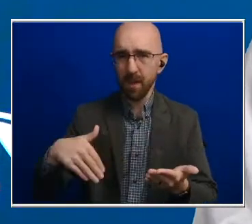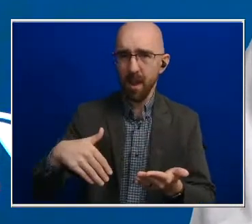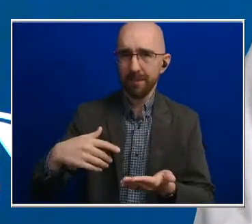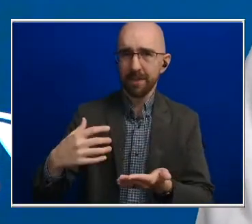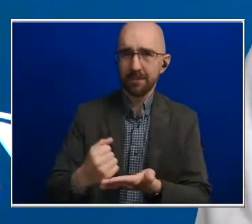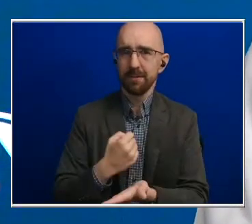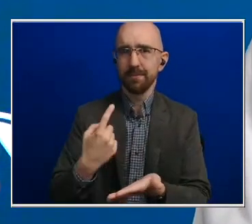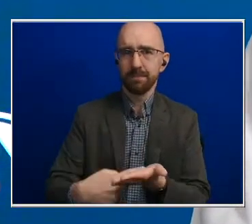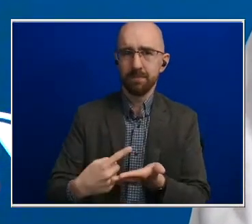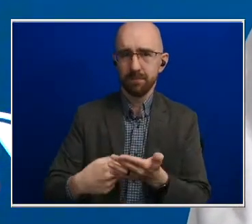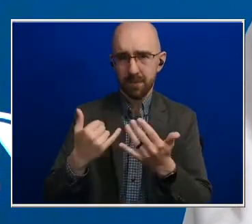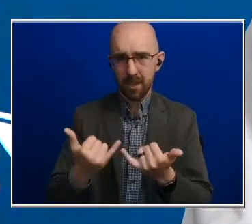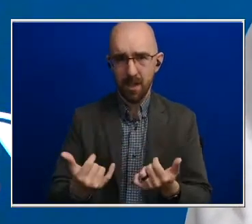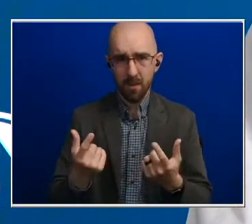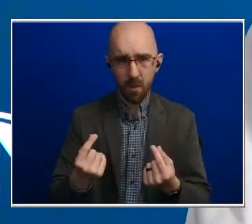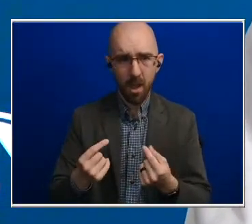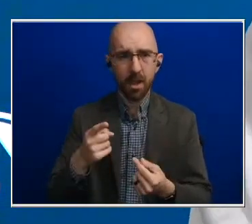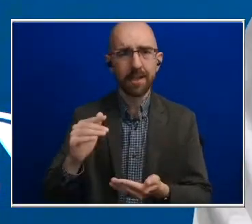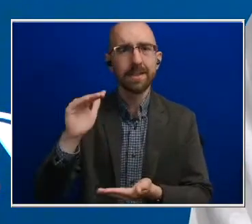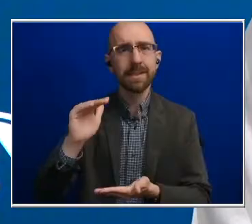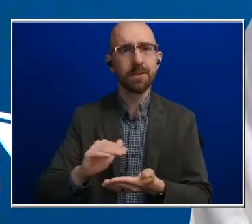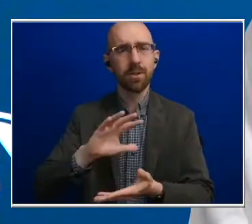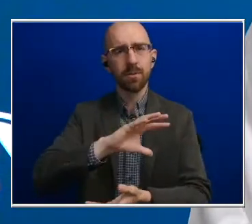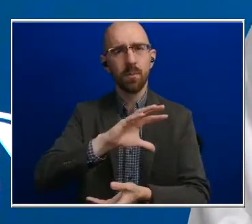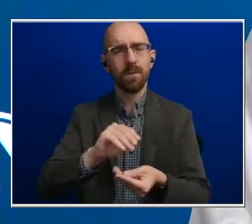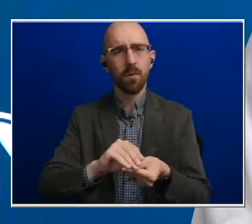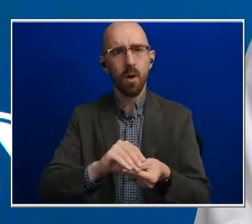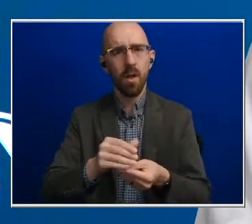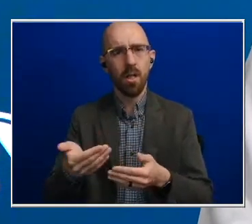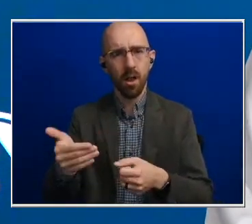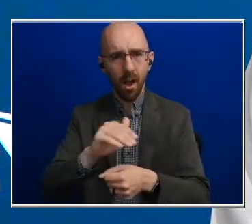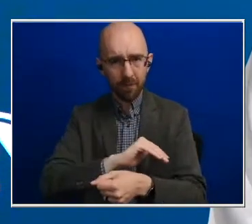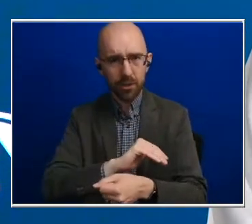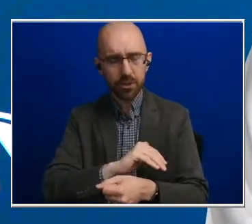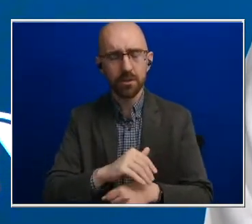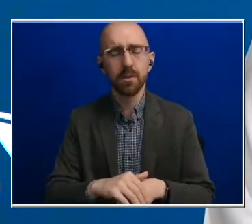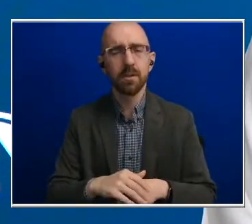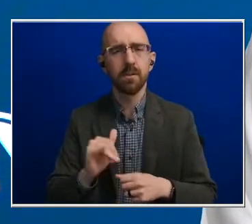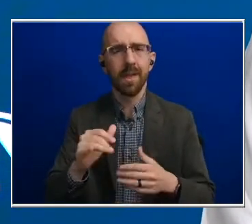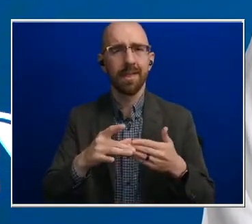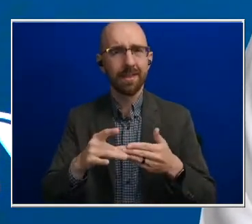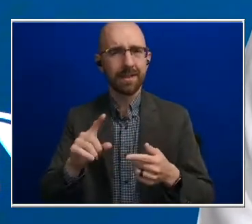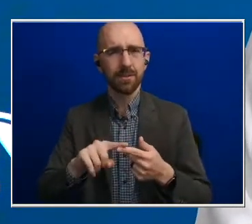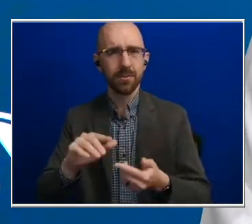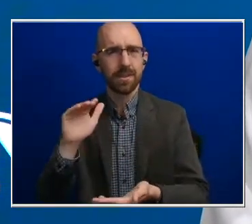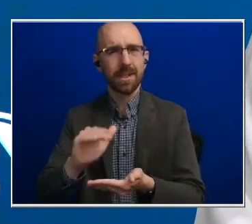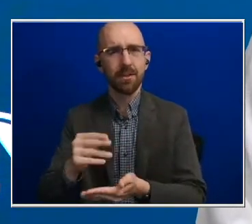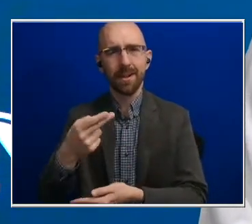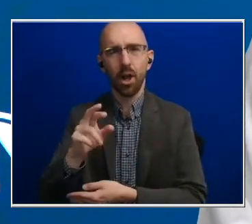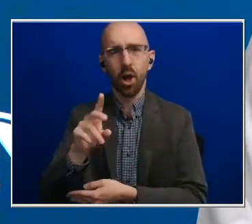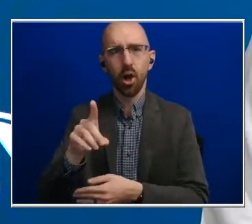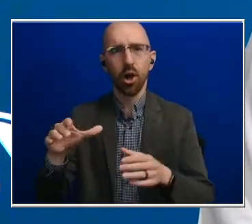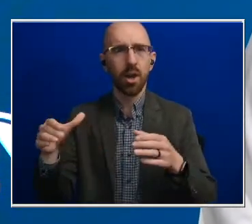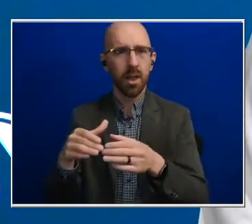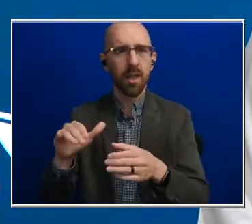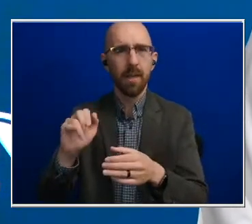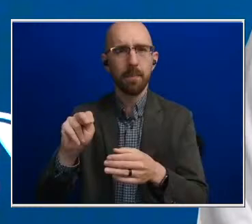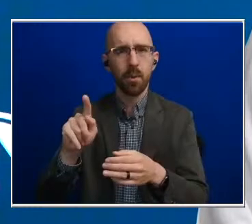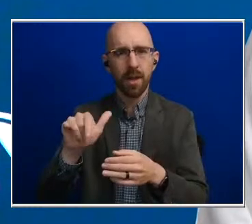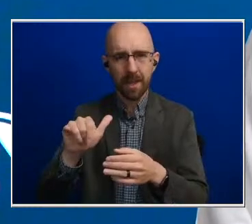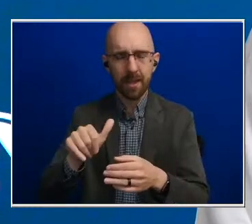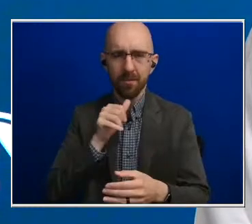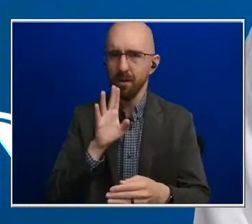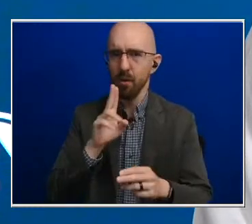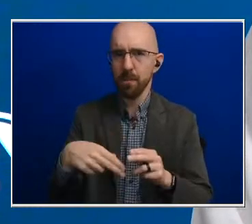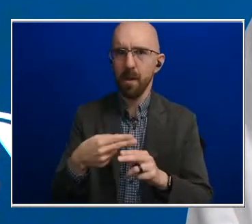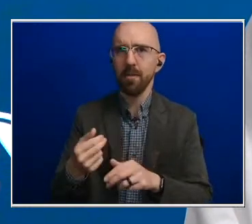the decrease in overall coverage, which leads to decreased herd immunity, we're not really talking about the other components of that